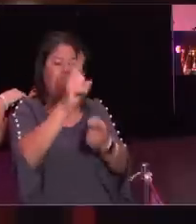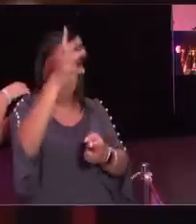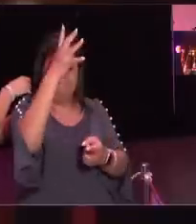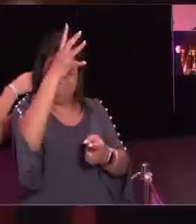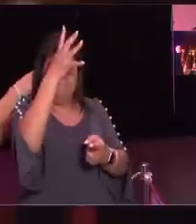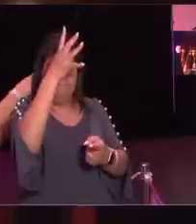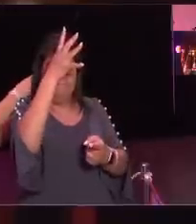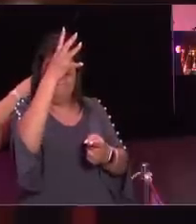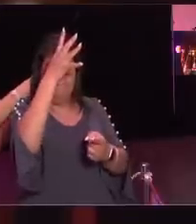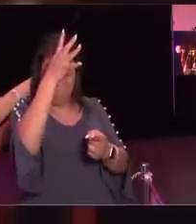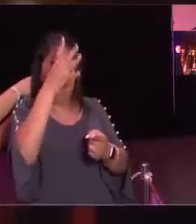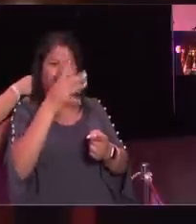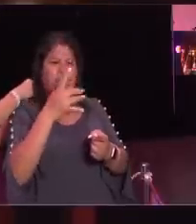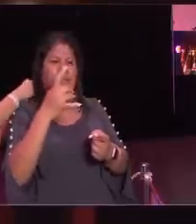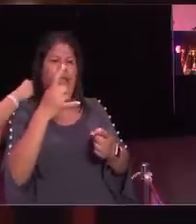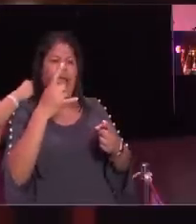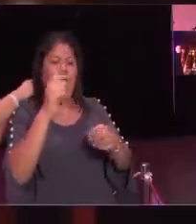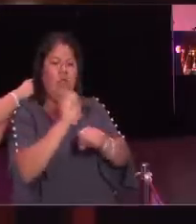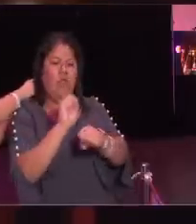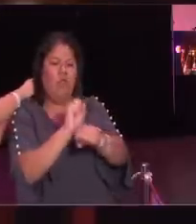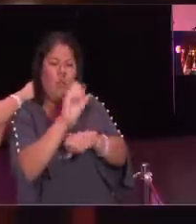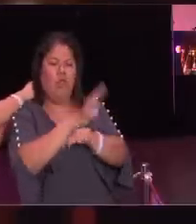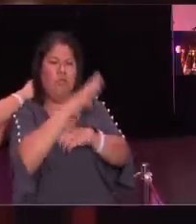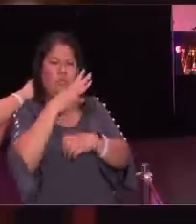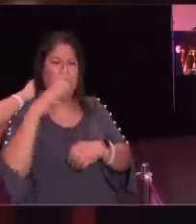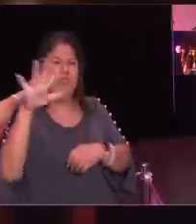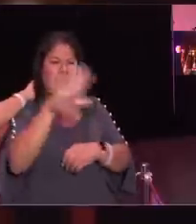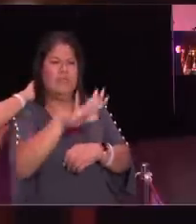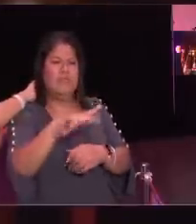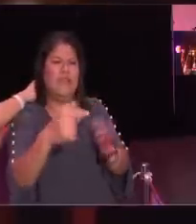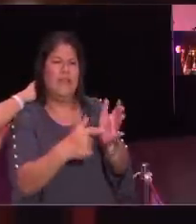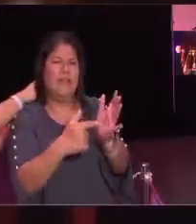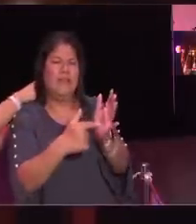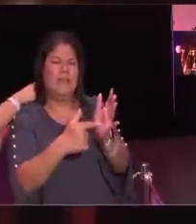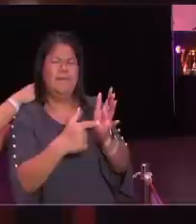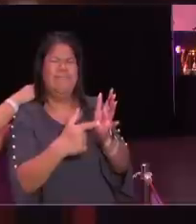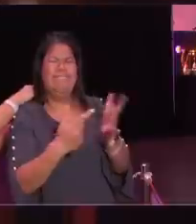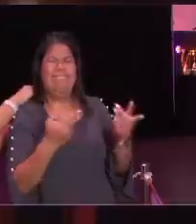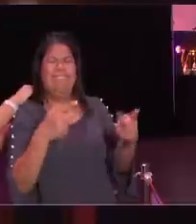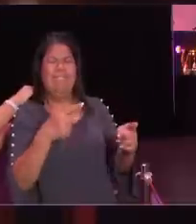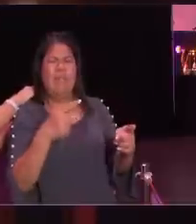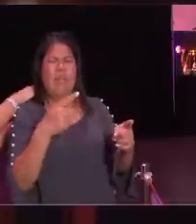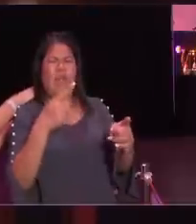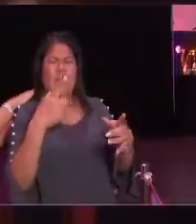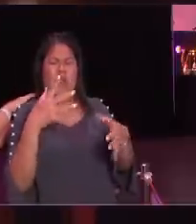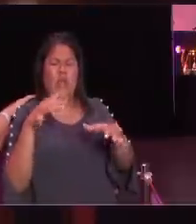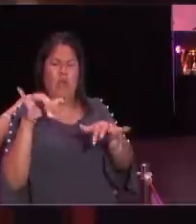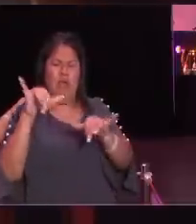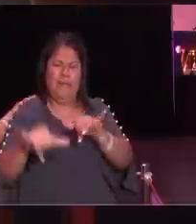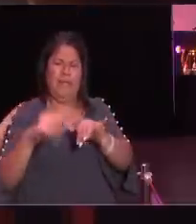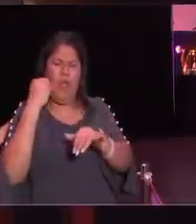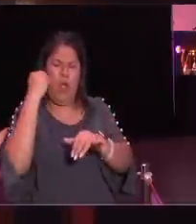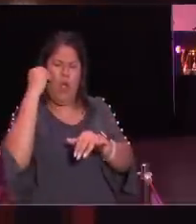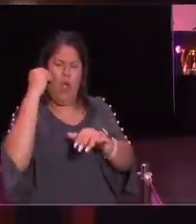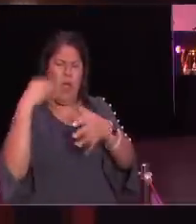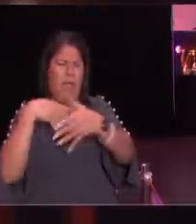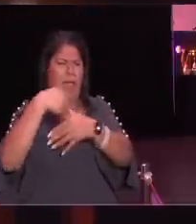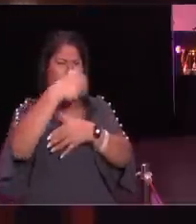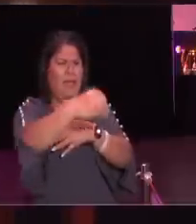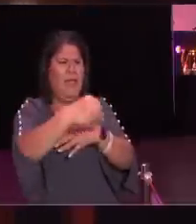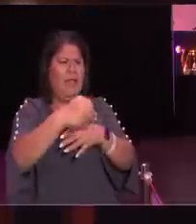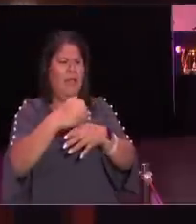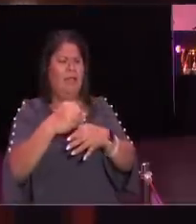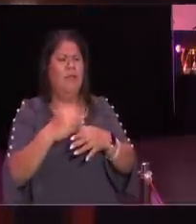father and the reapers in the field. There was something that caused him to want to leave his house and